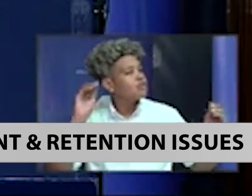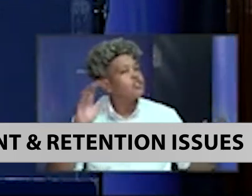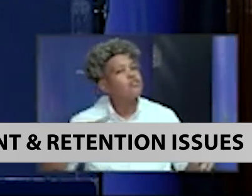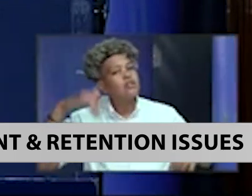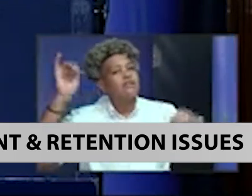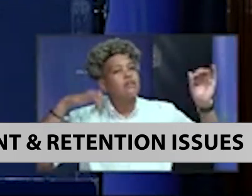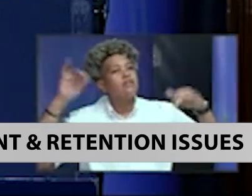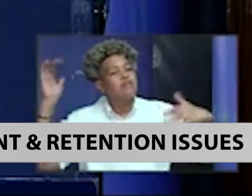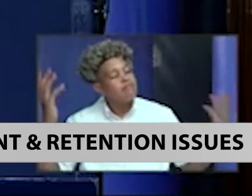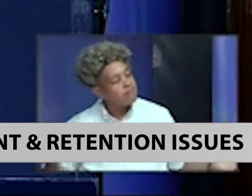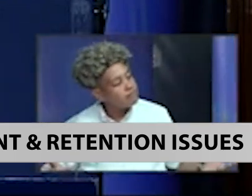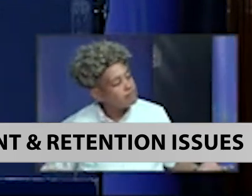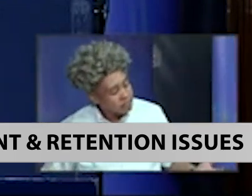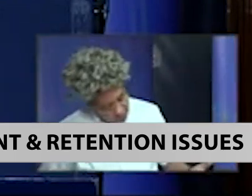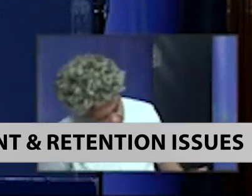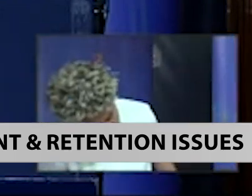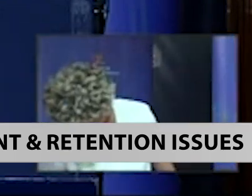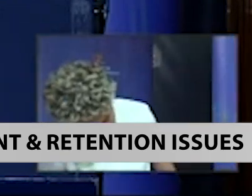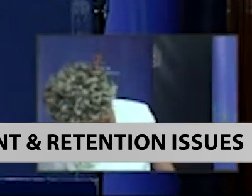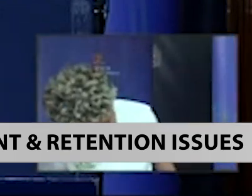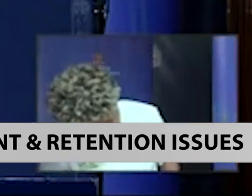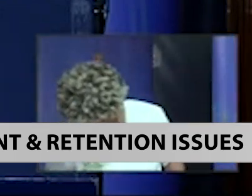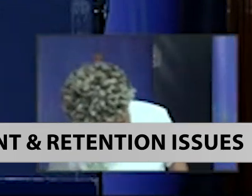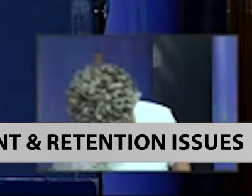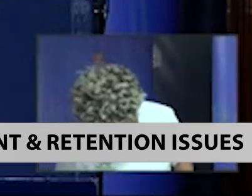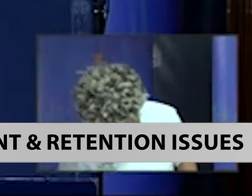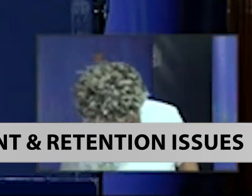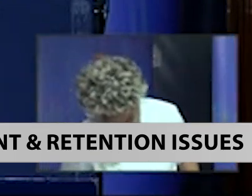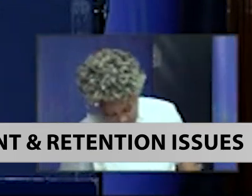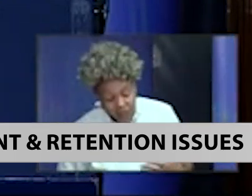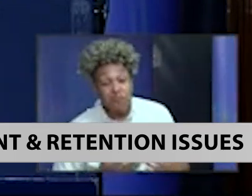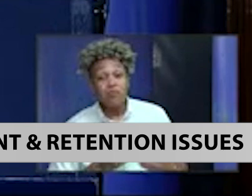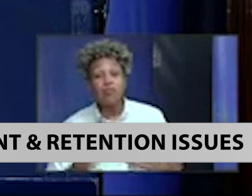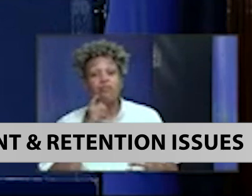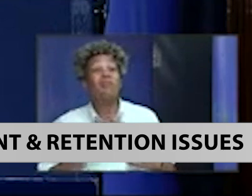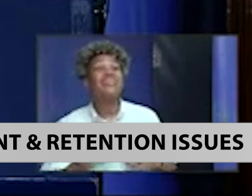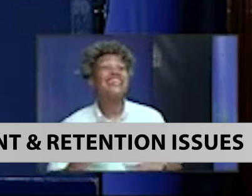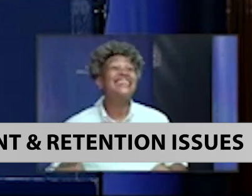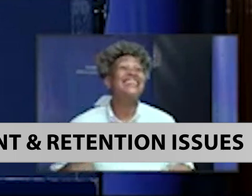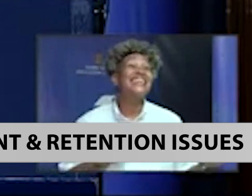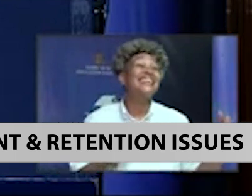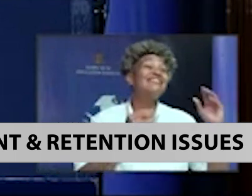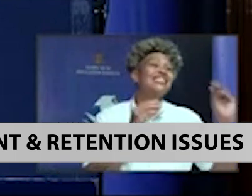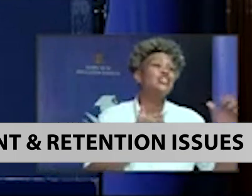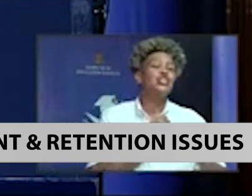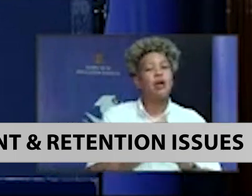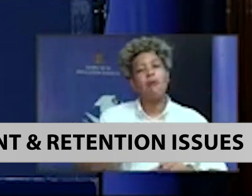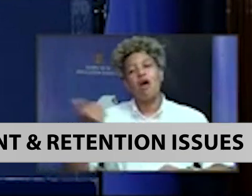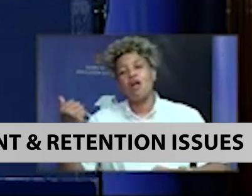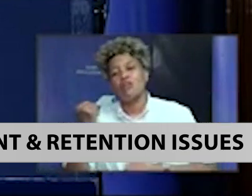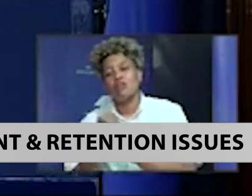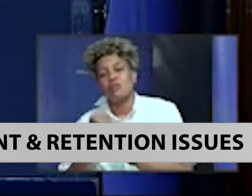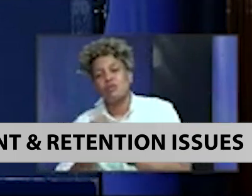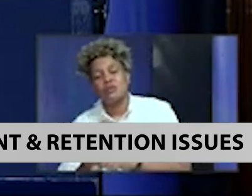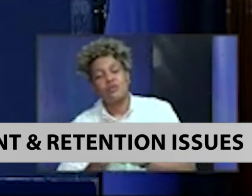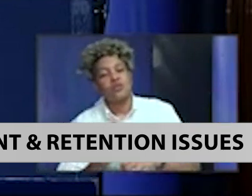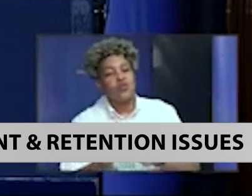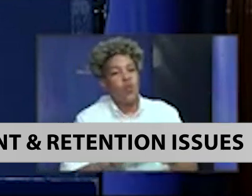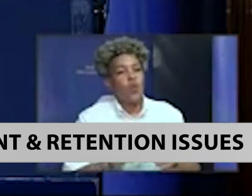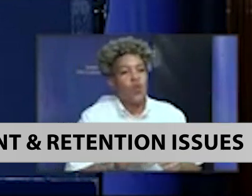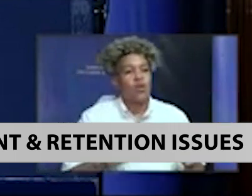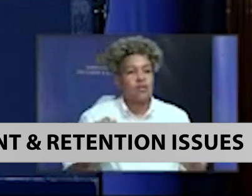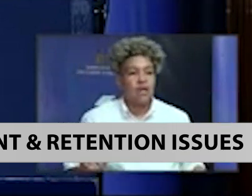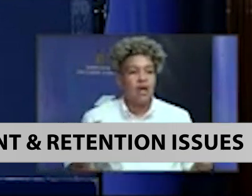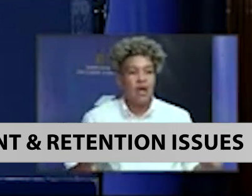of migration, whether it be out of the profession and into another industry locally, because